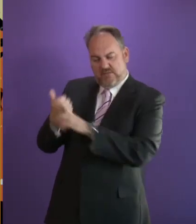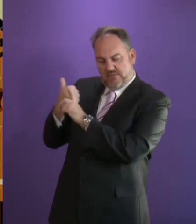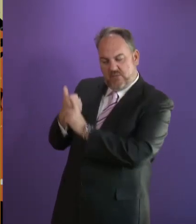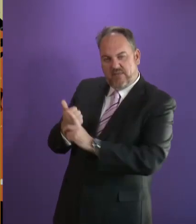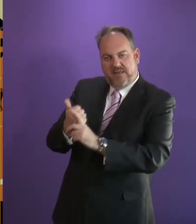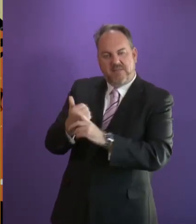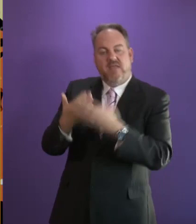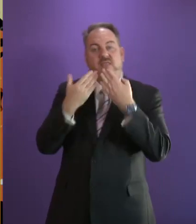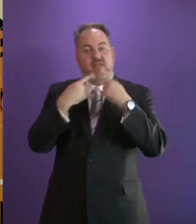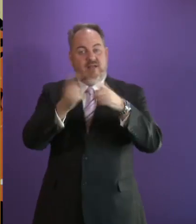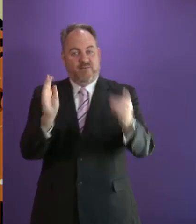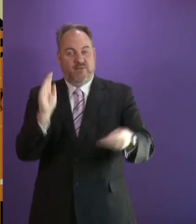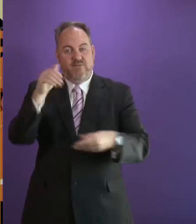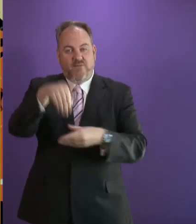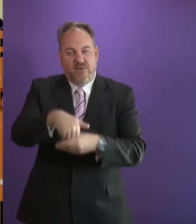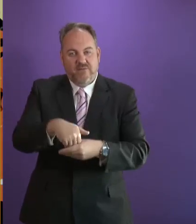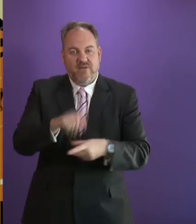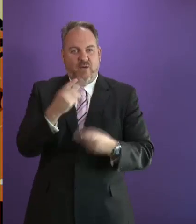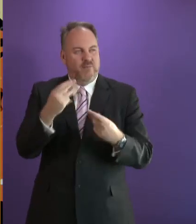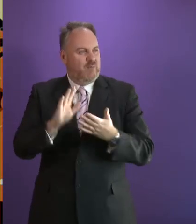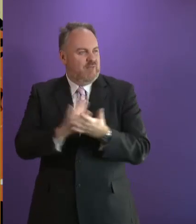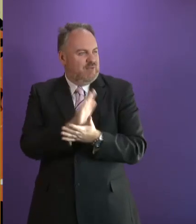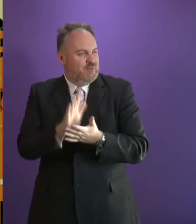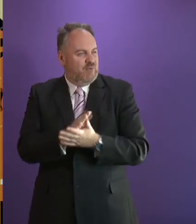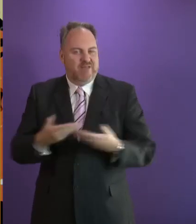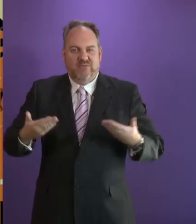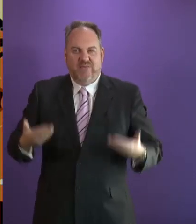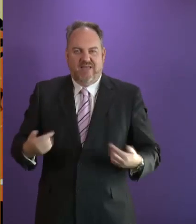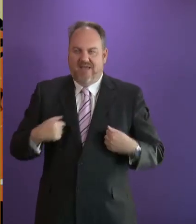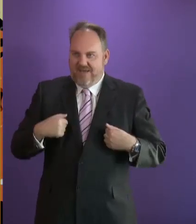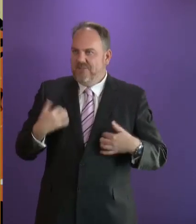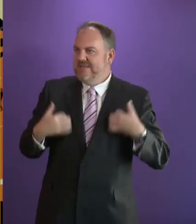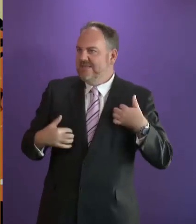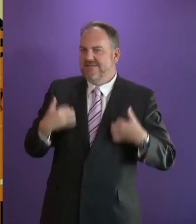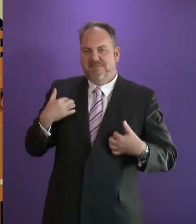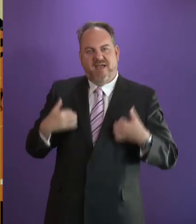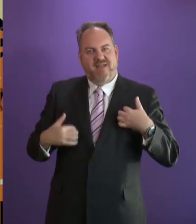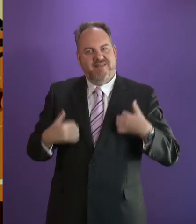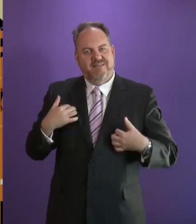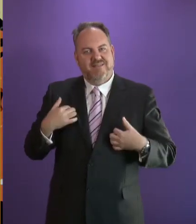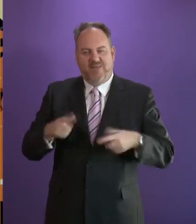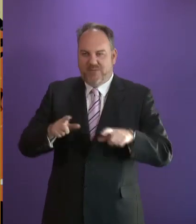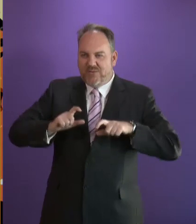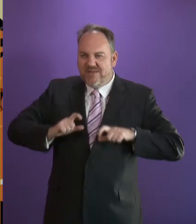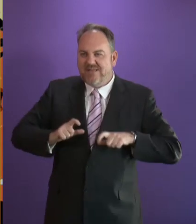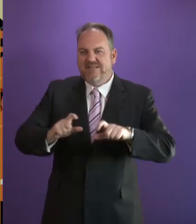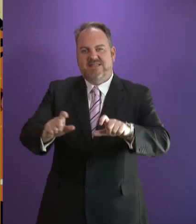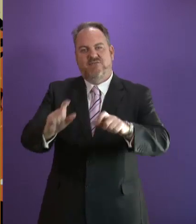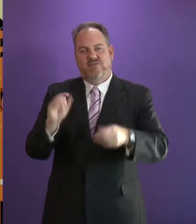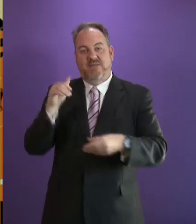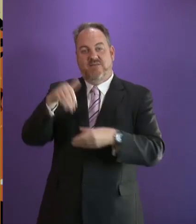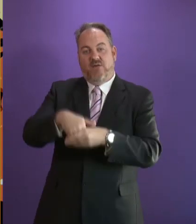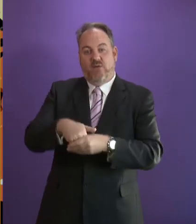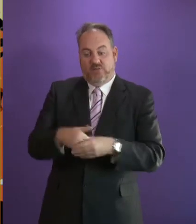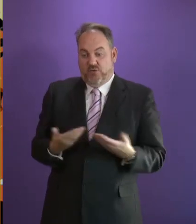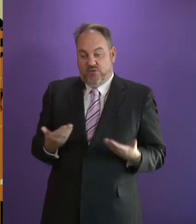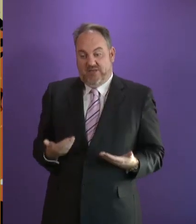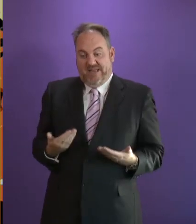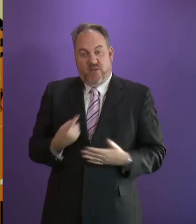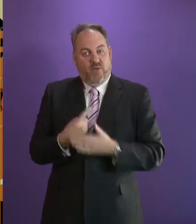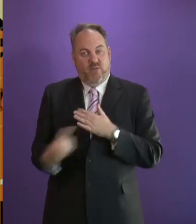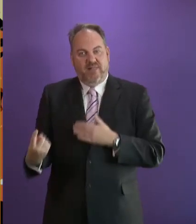participating in this. I hope you have an inspiring day. I've already been inspired. I hope you continue to participate beyond today,